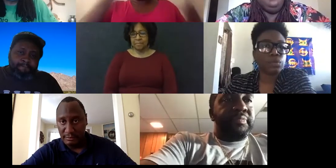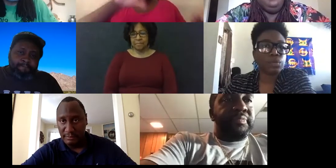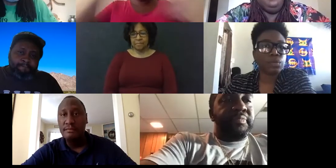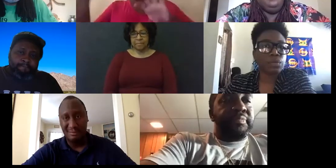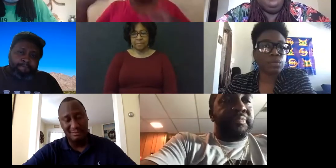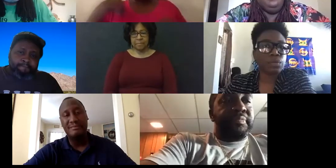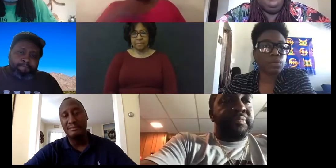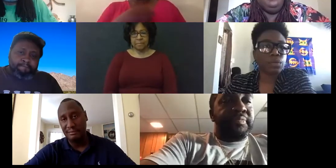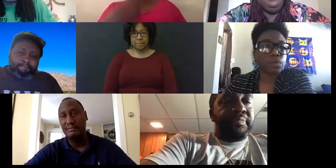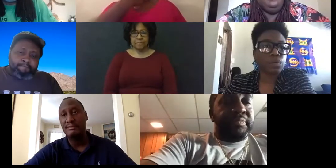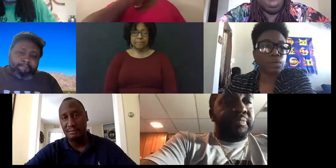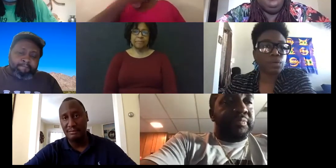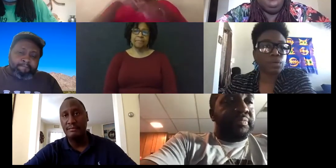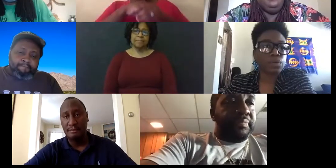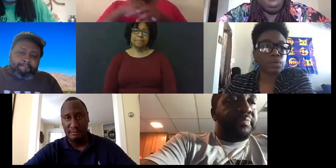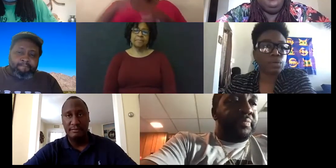and